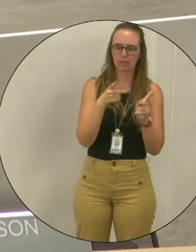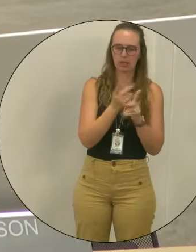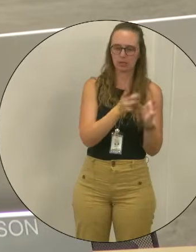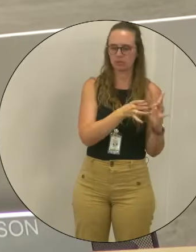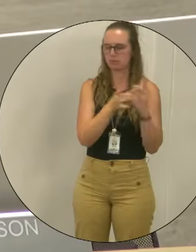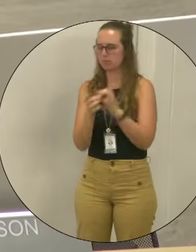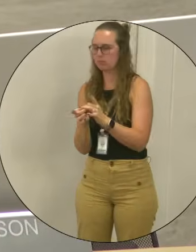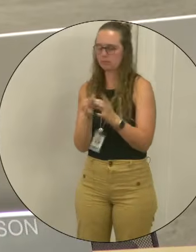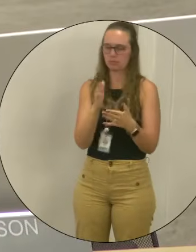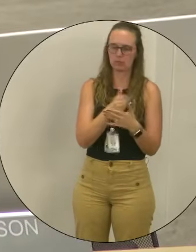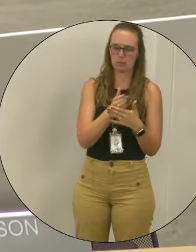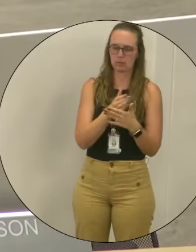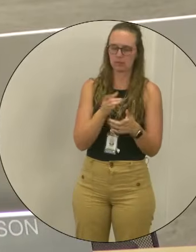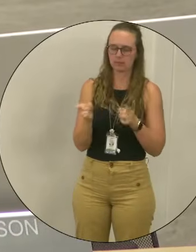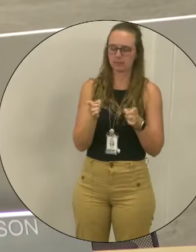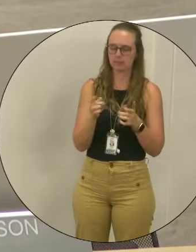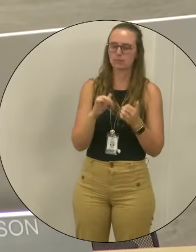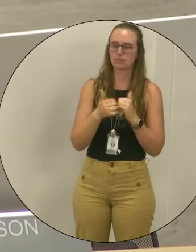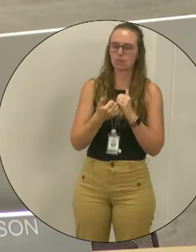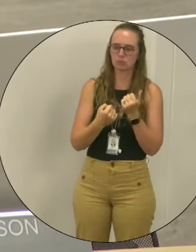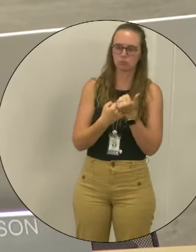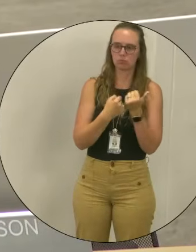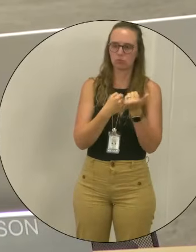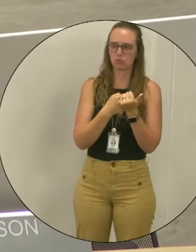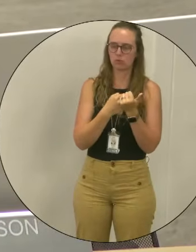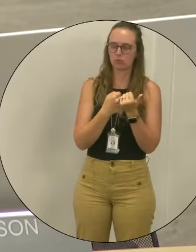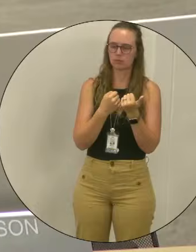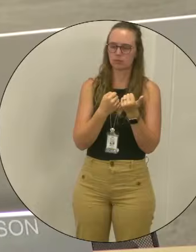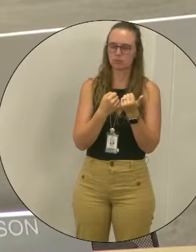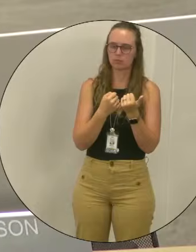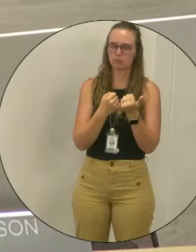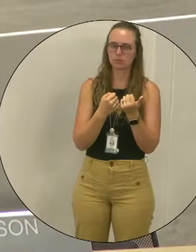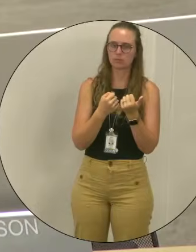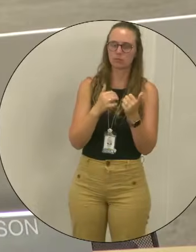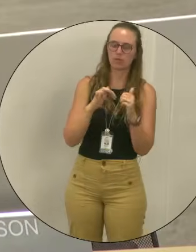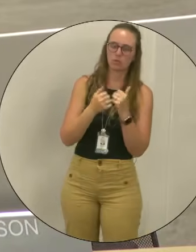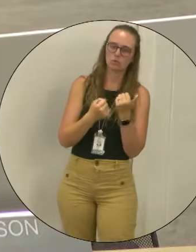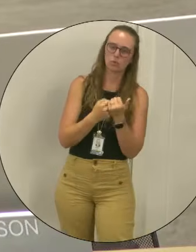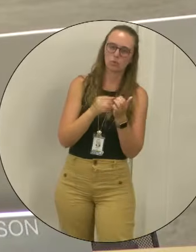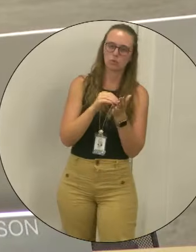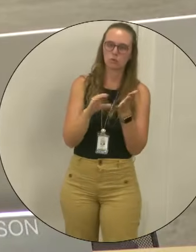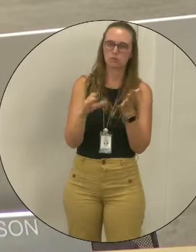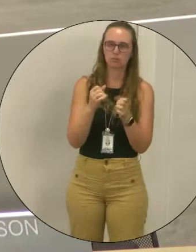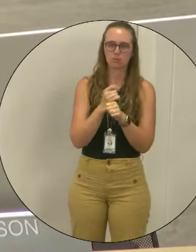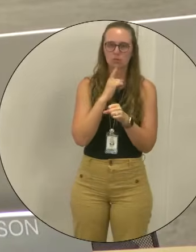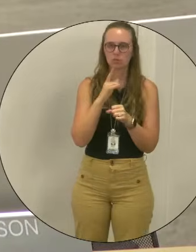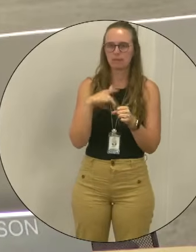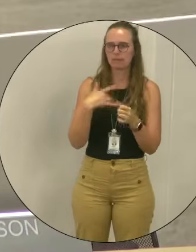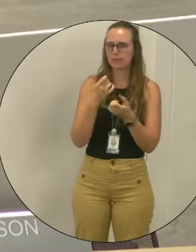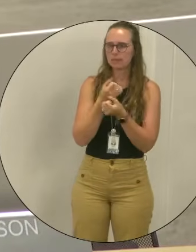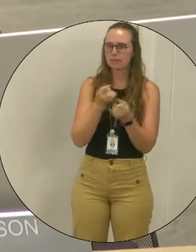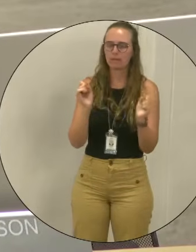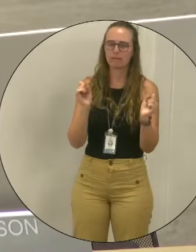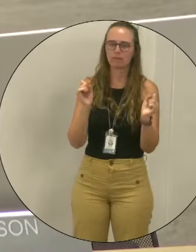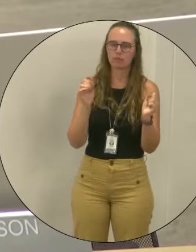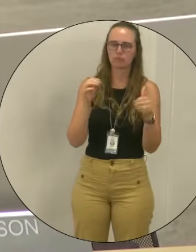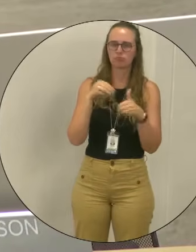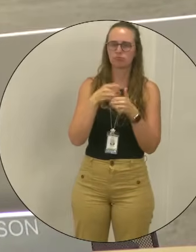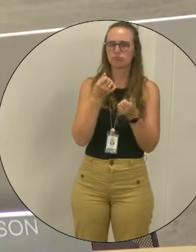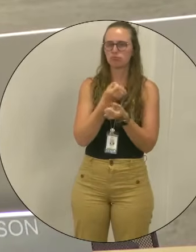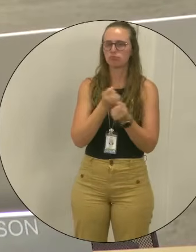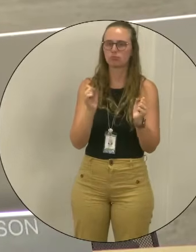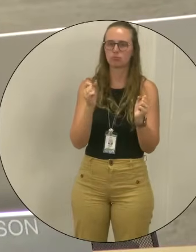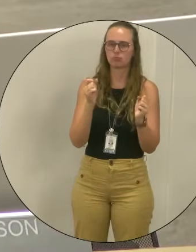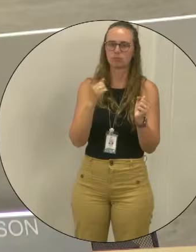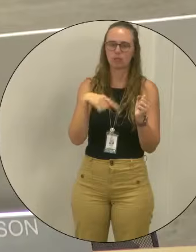the two. And then how do we support students to make sure they feel safe, and then in that safety they can